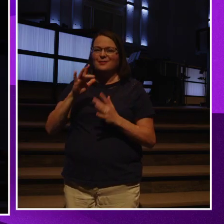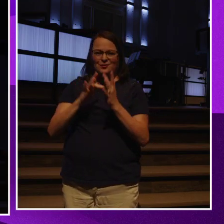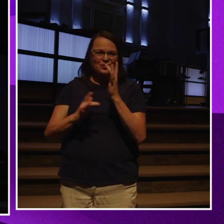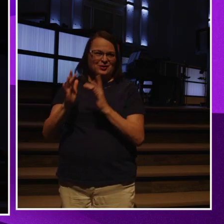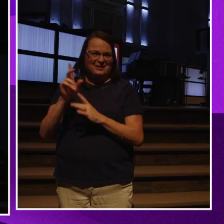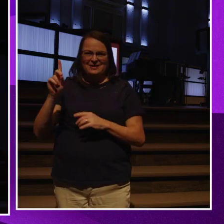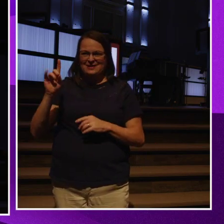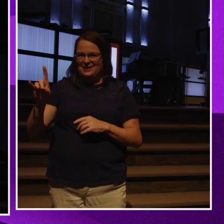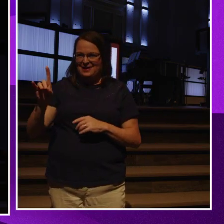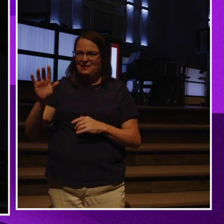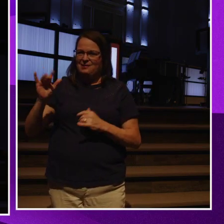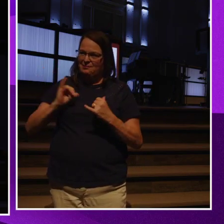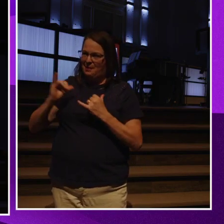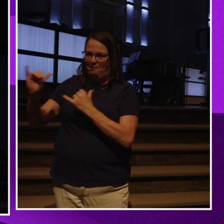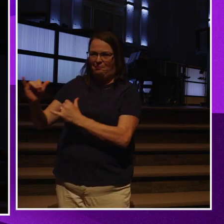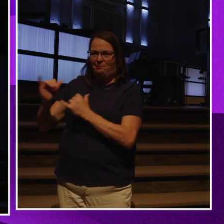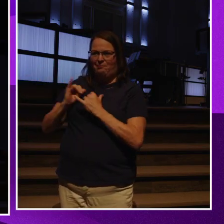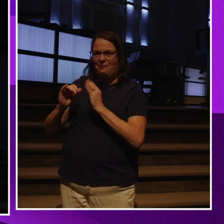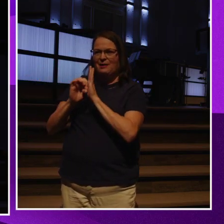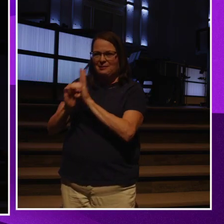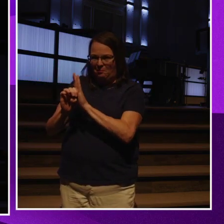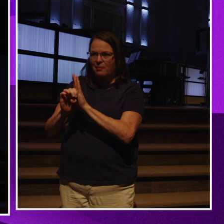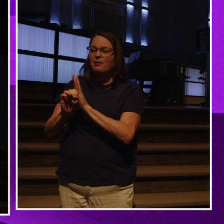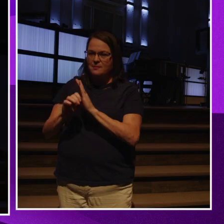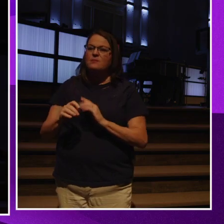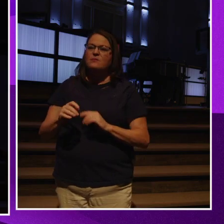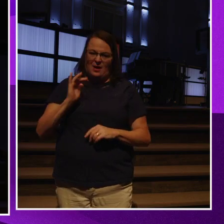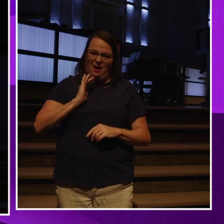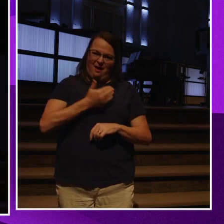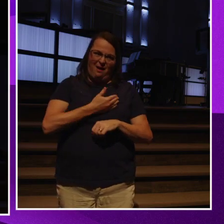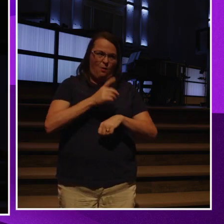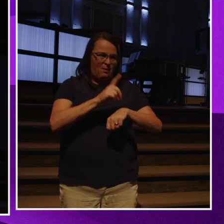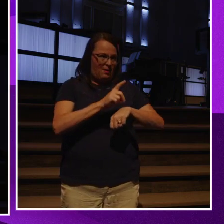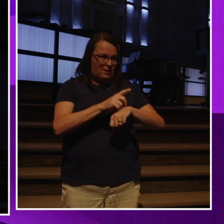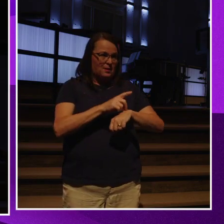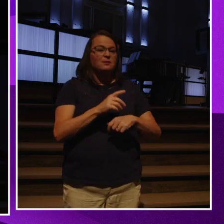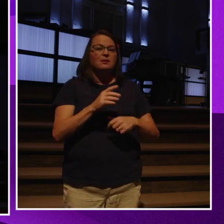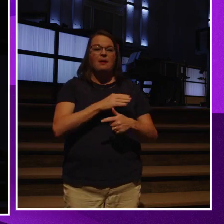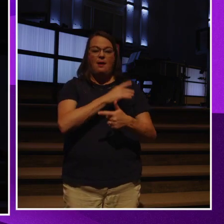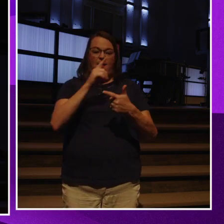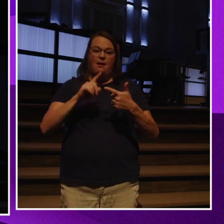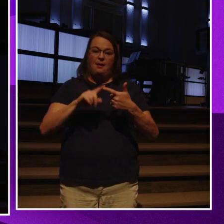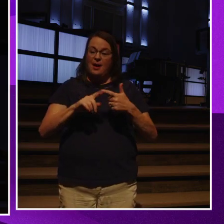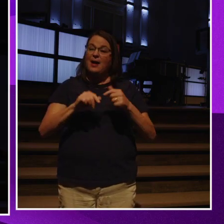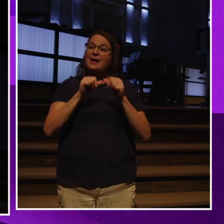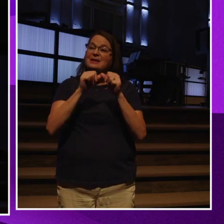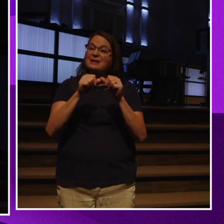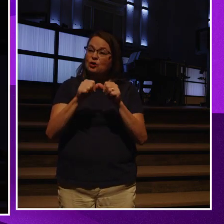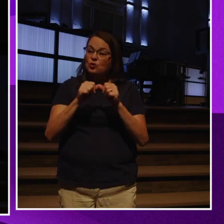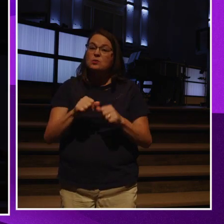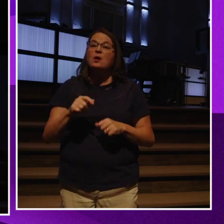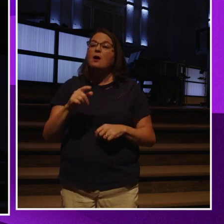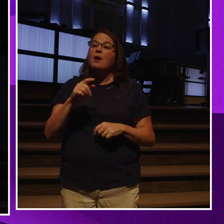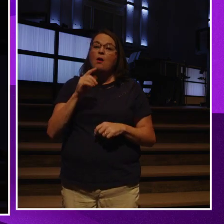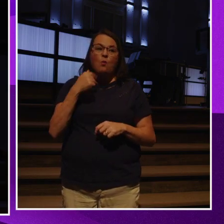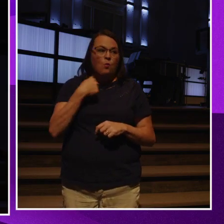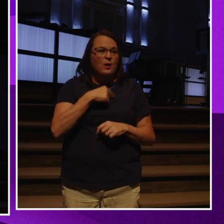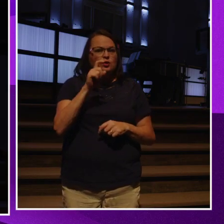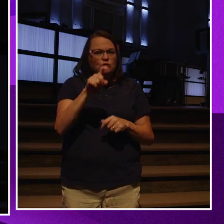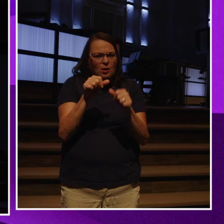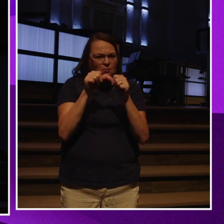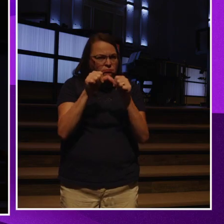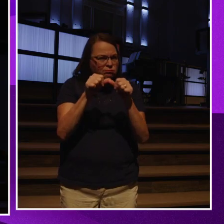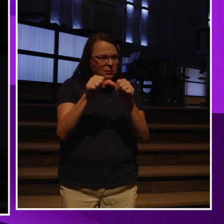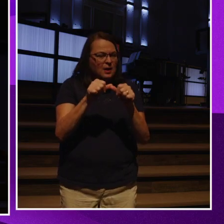that's our work. It's our conduct. And it also continues. There's to be perseverance in the way you work. What does he